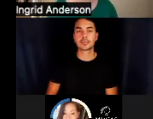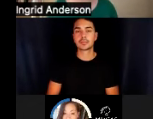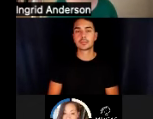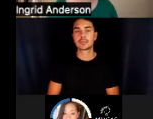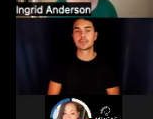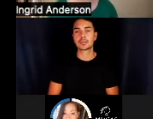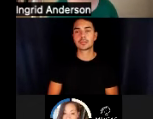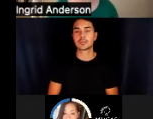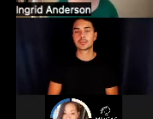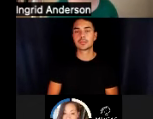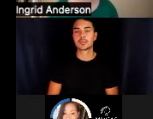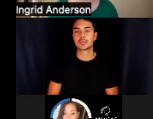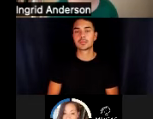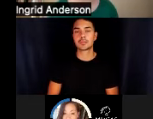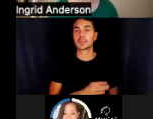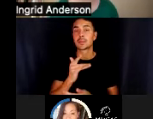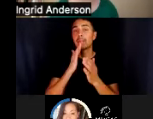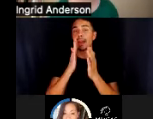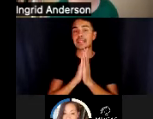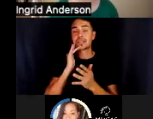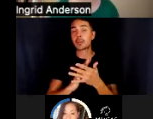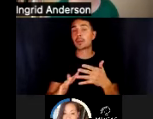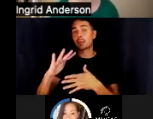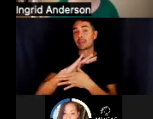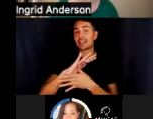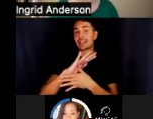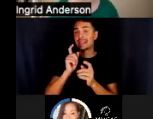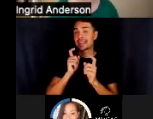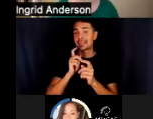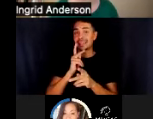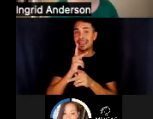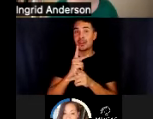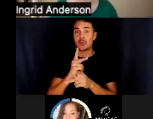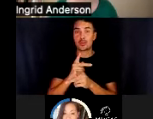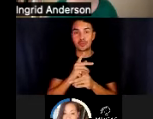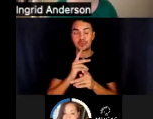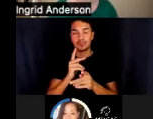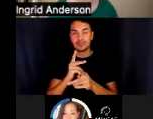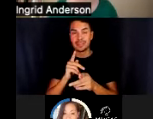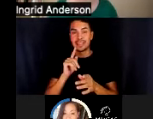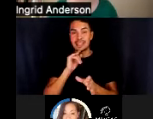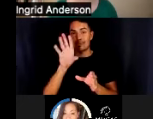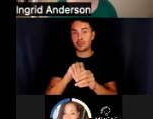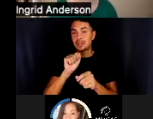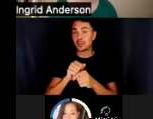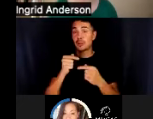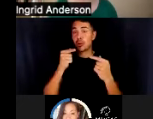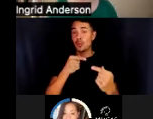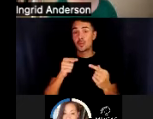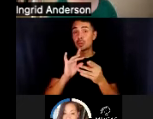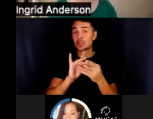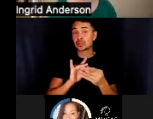You also might be asking about if a primary caregiver is involved in harmful relationships. So what does